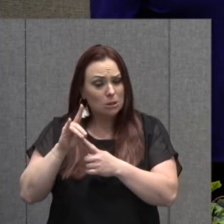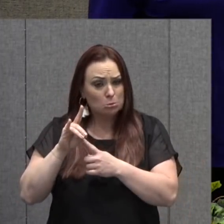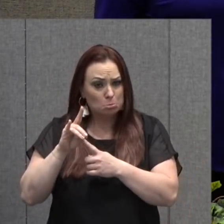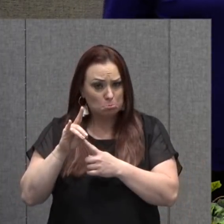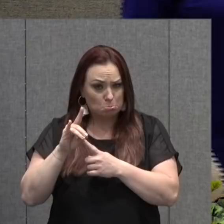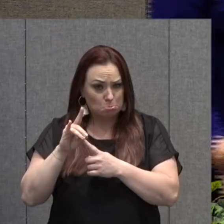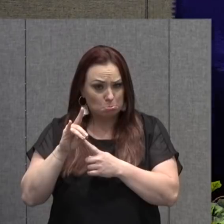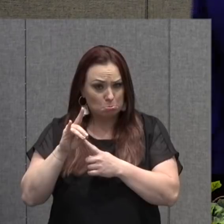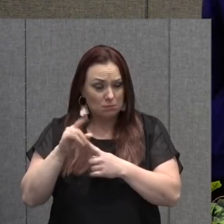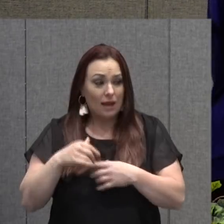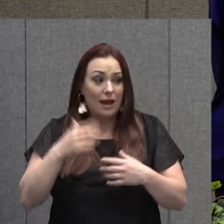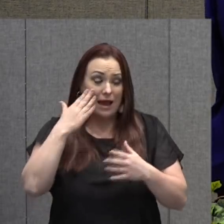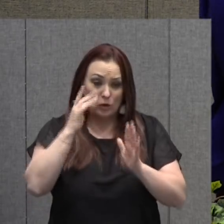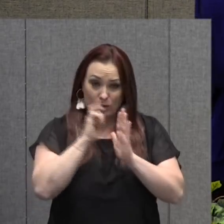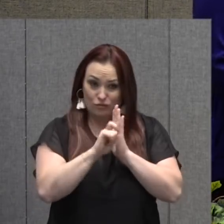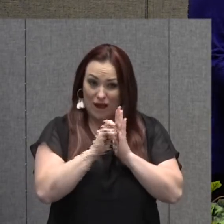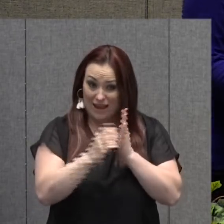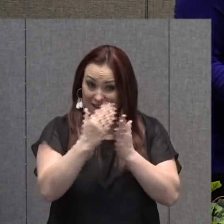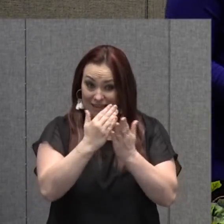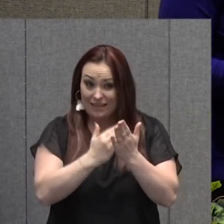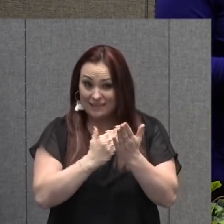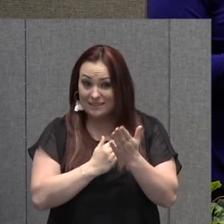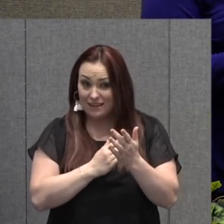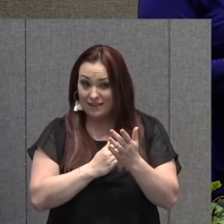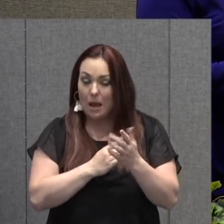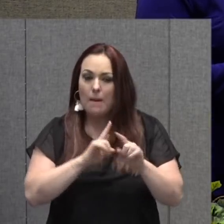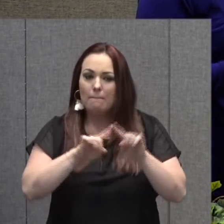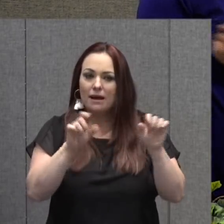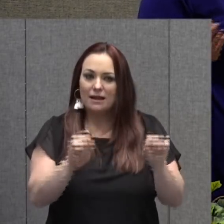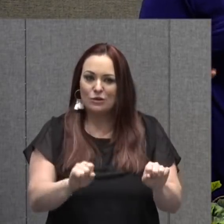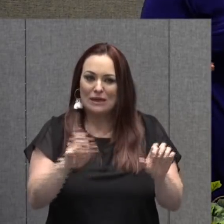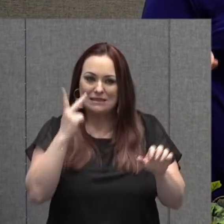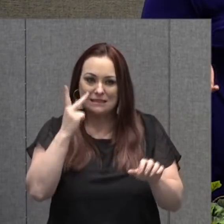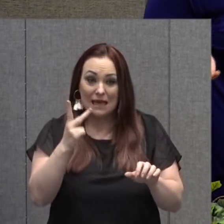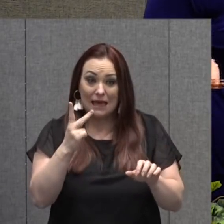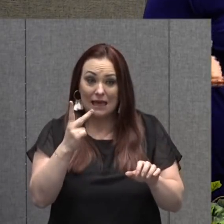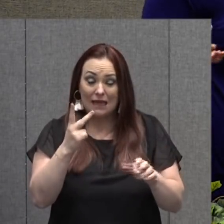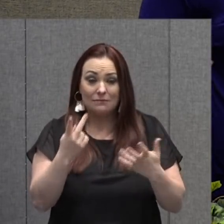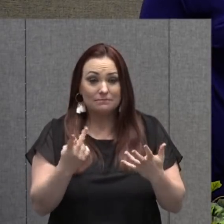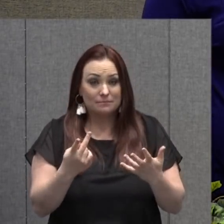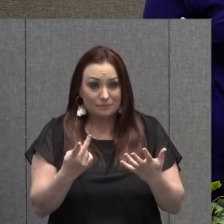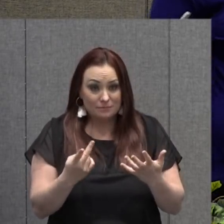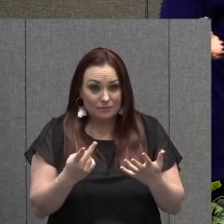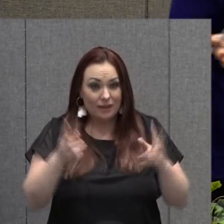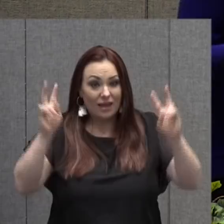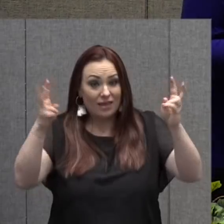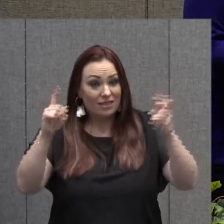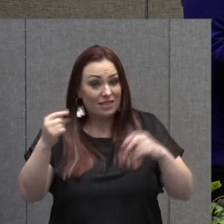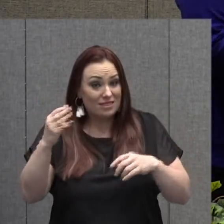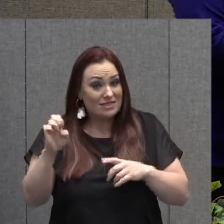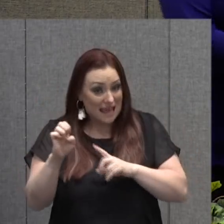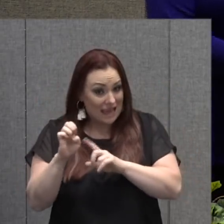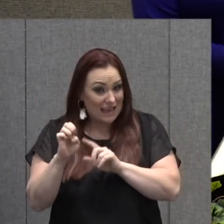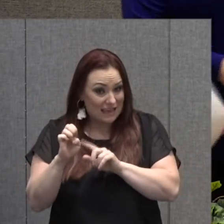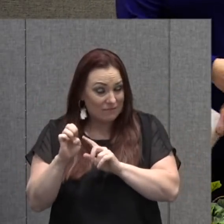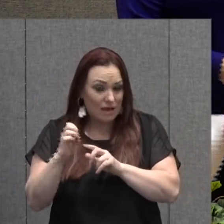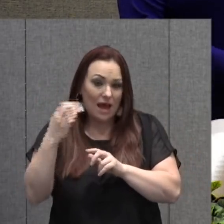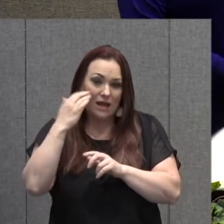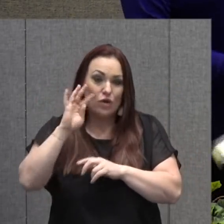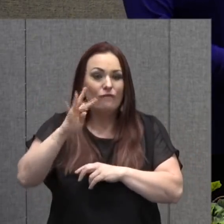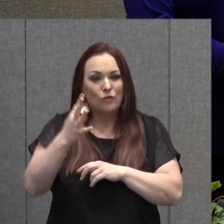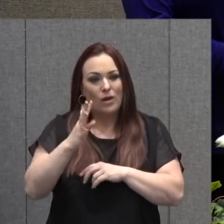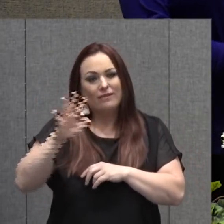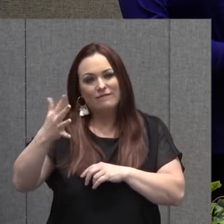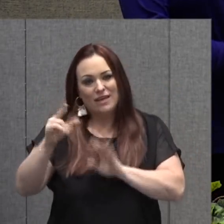know this is a writing lesson, but as you can see, something I didn't think to throw in there was theme. And I know lots of fourth and